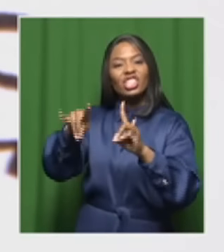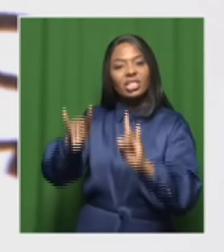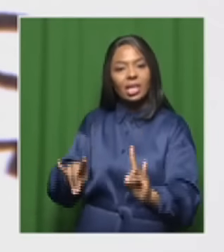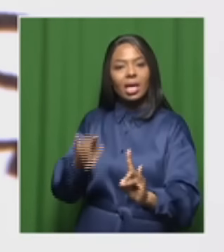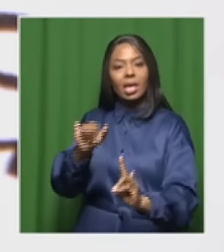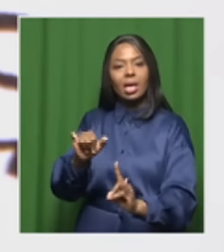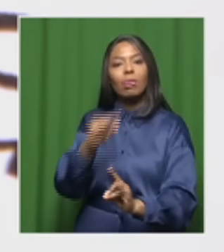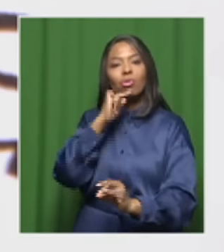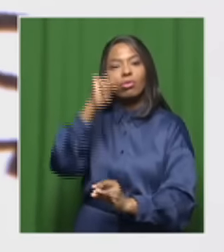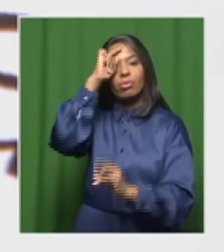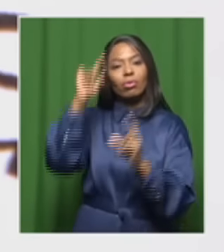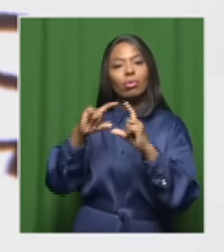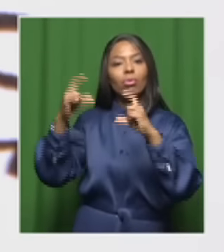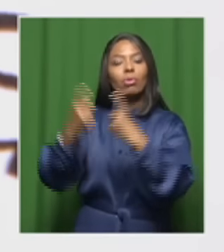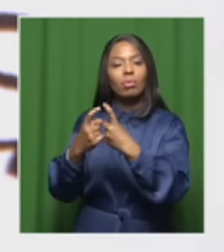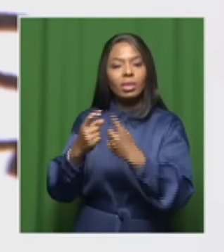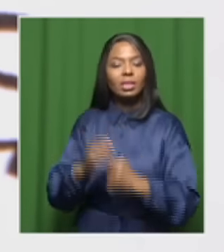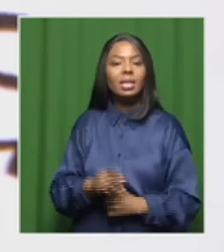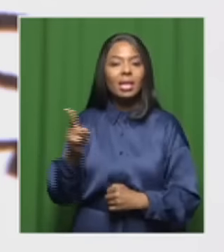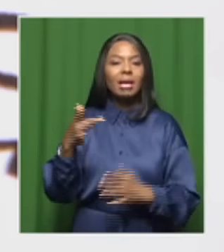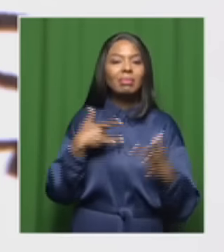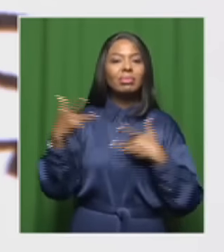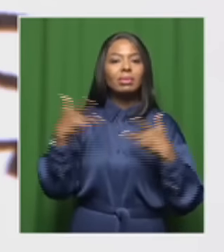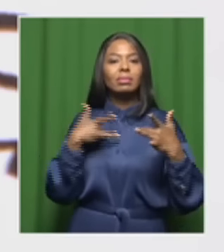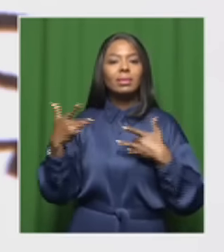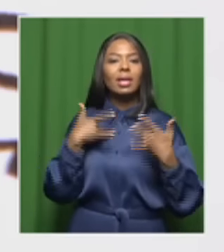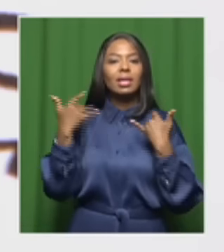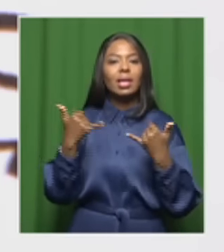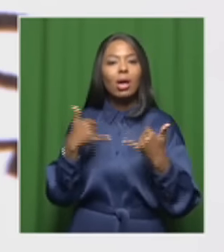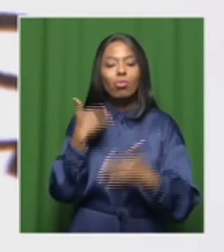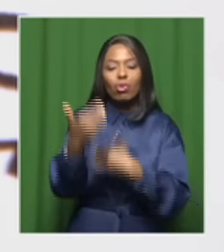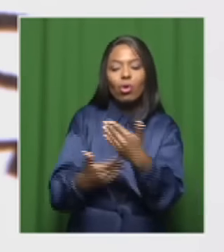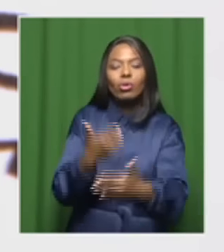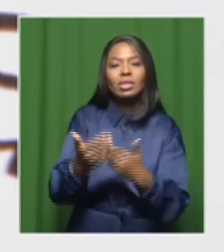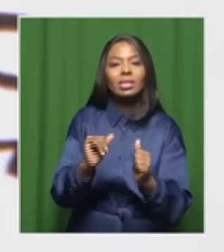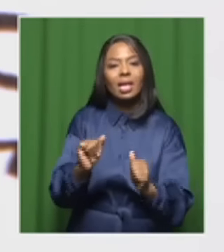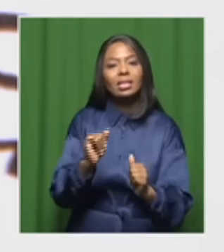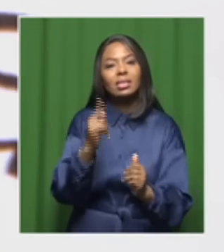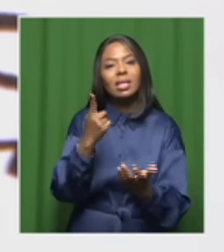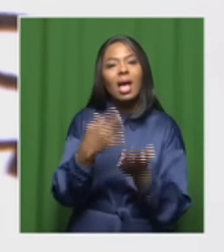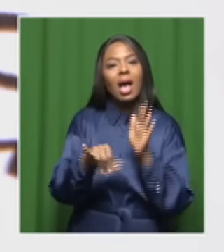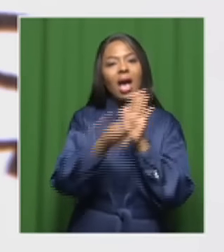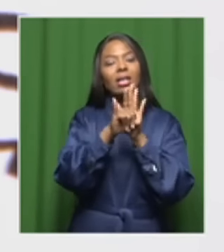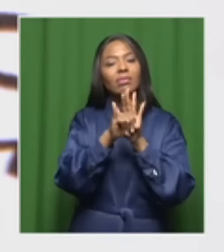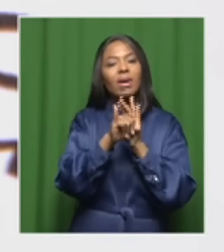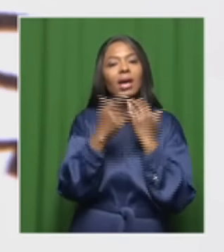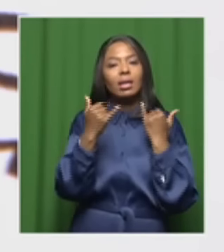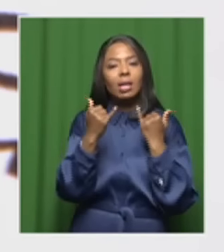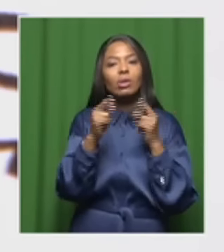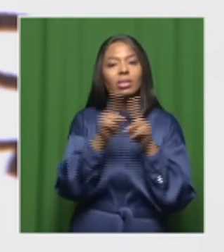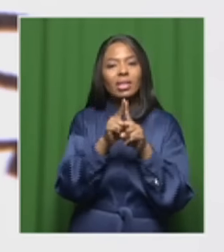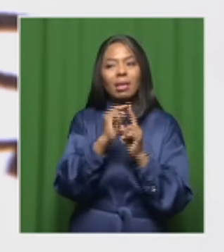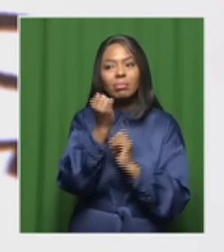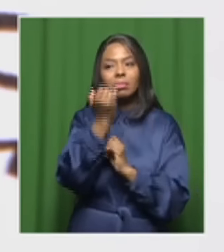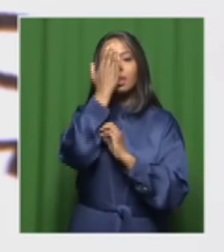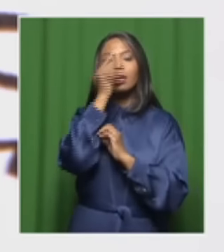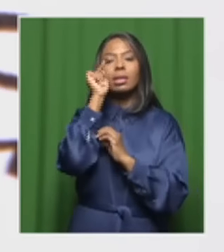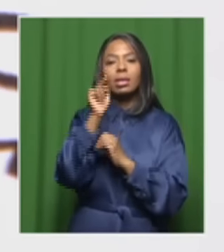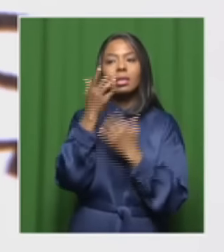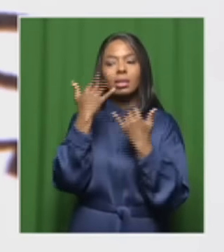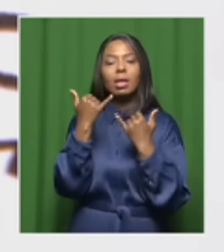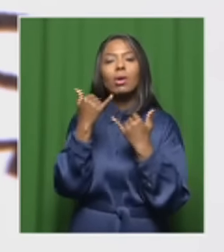their concerns over the new grant verification process and, of course, the stringent condition placed on